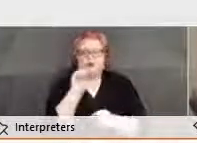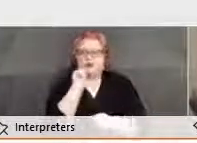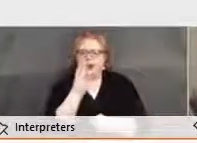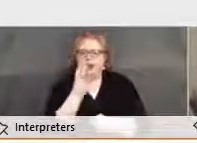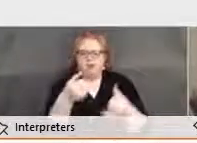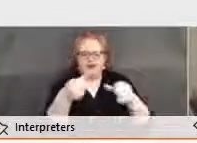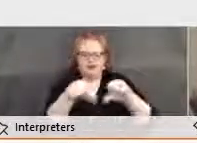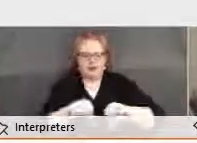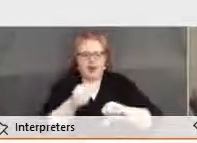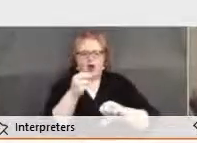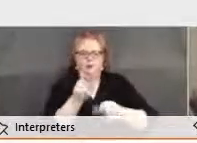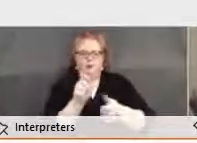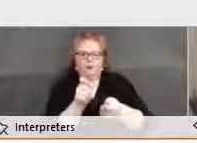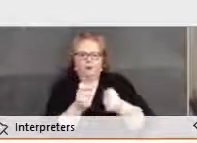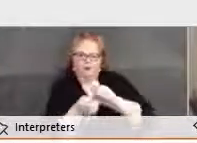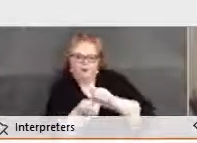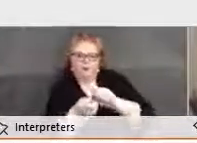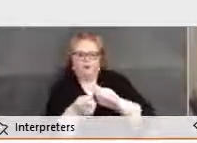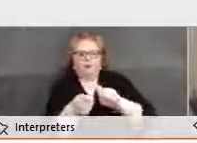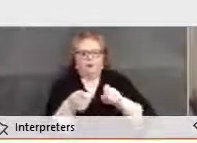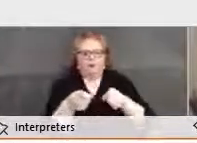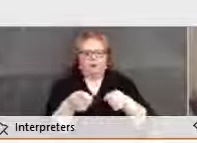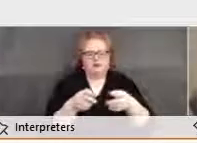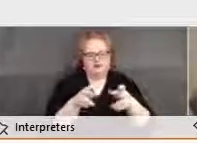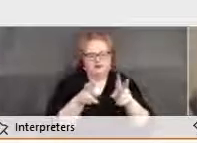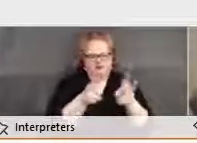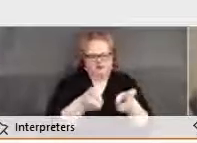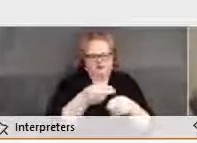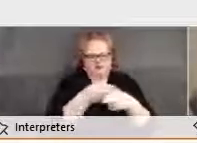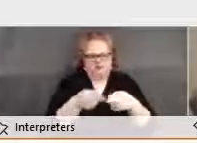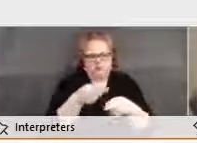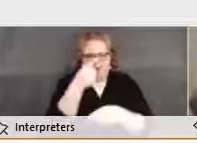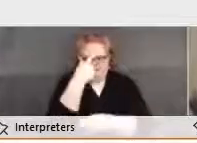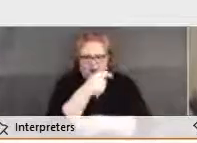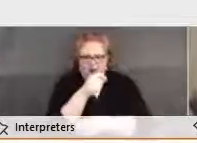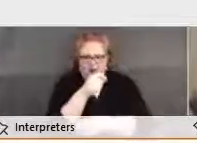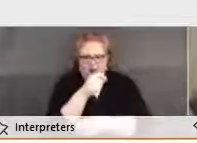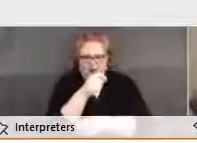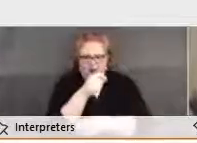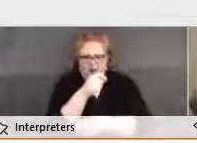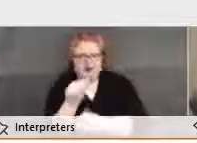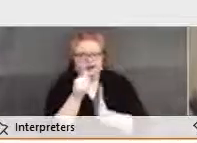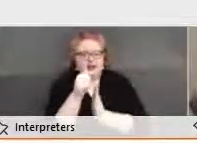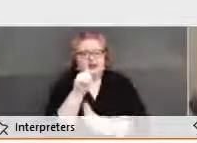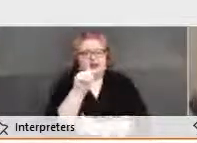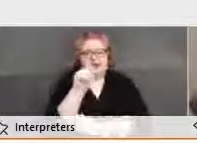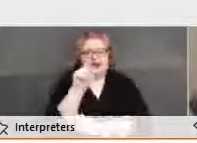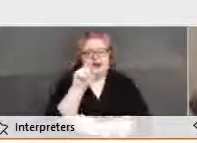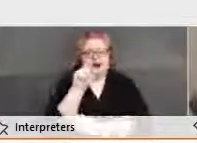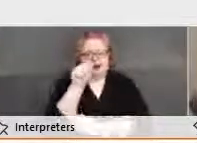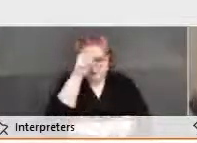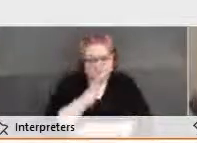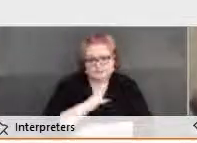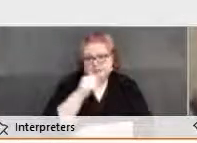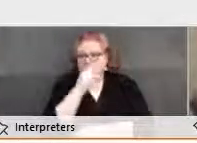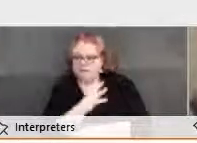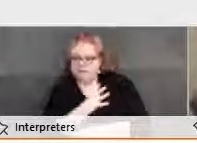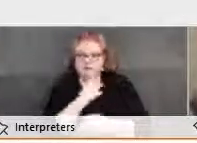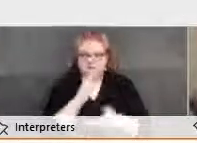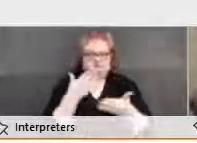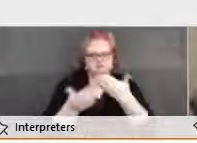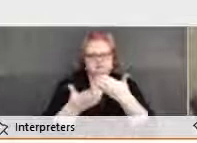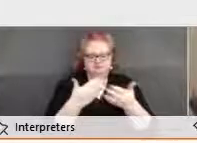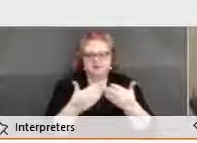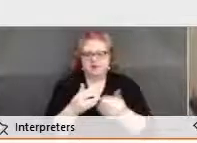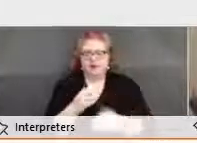by any state on account of sex. Congress shall have the power to enforce this article by appropriate legislation.